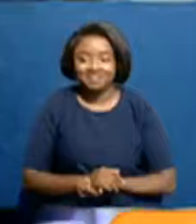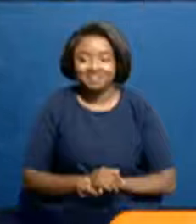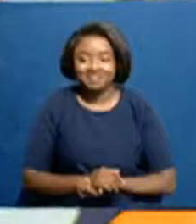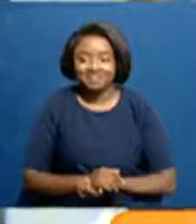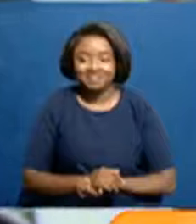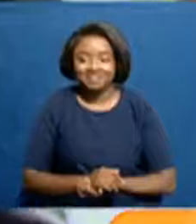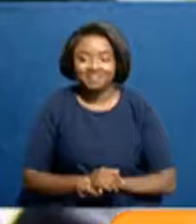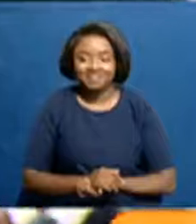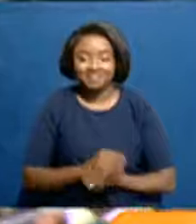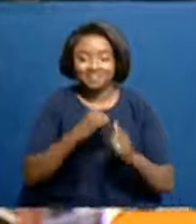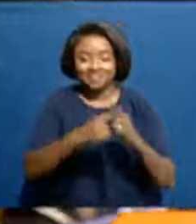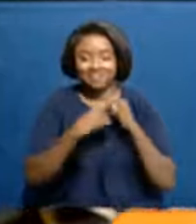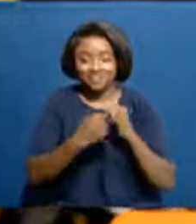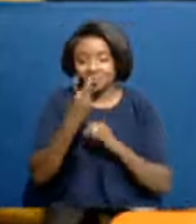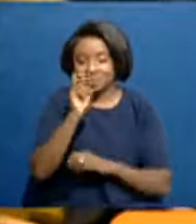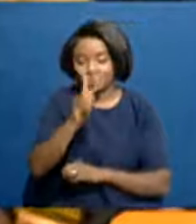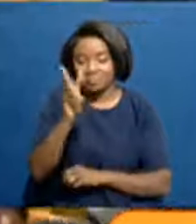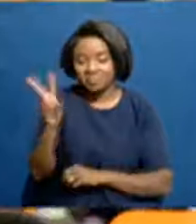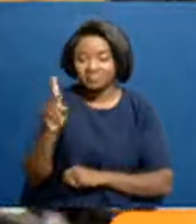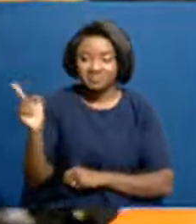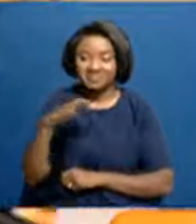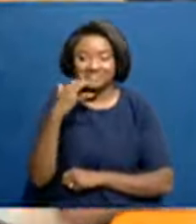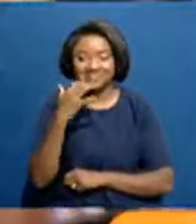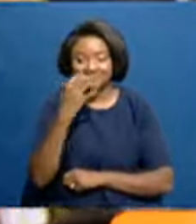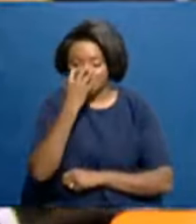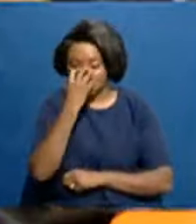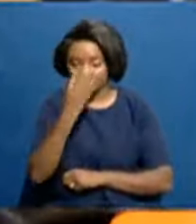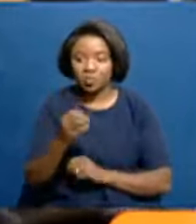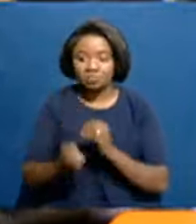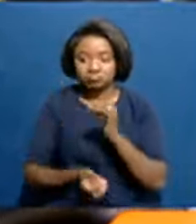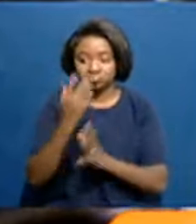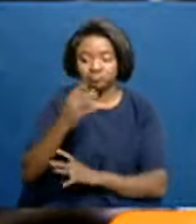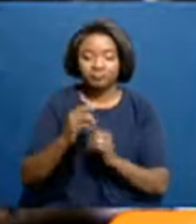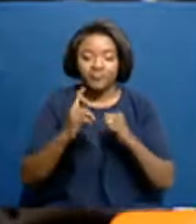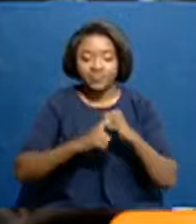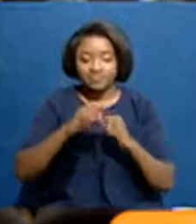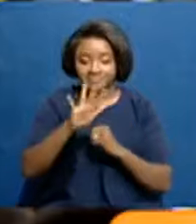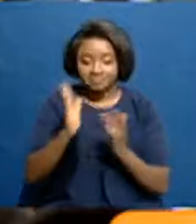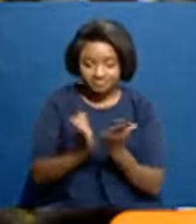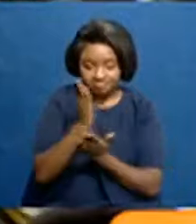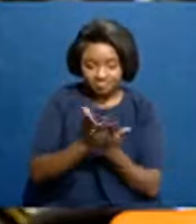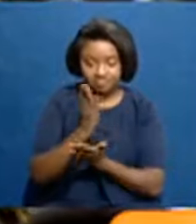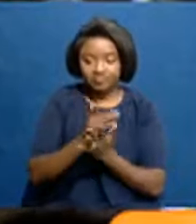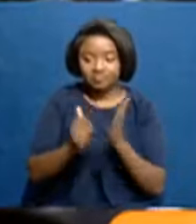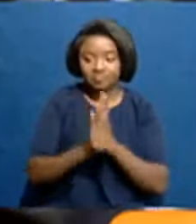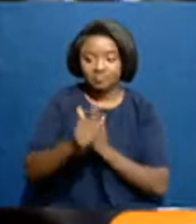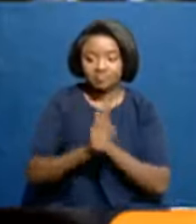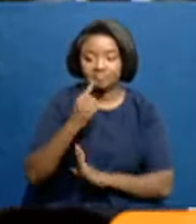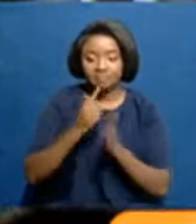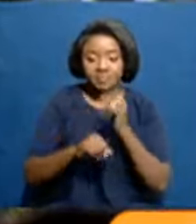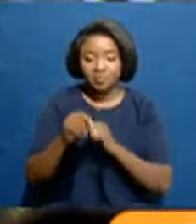Back in June 2022, Deputy President William Ruto launched a 65-page manifesto codenamed The